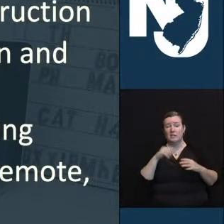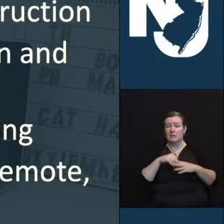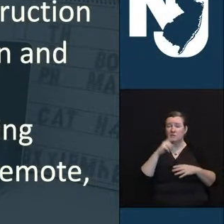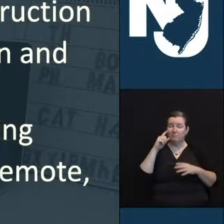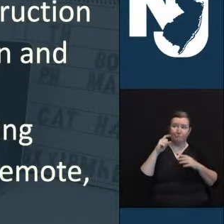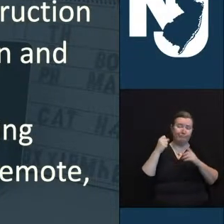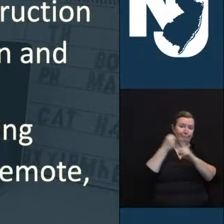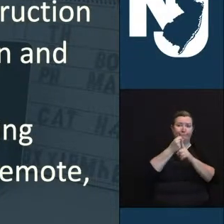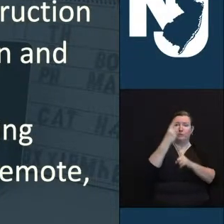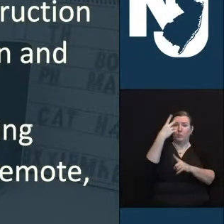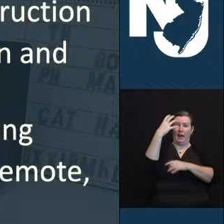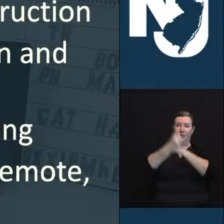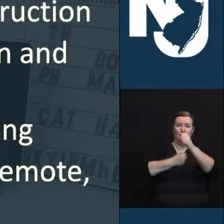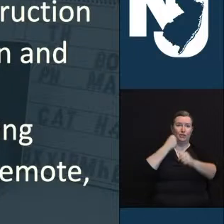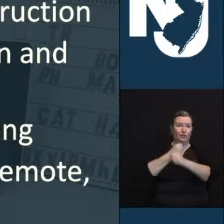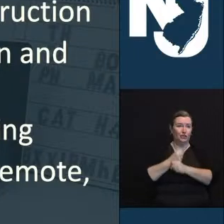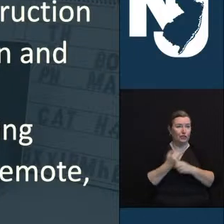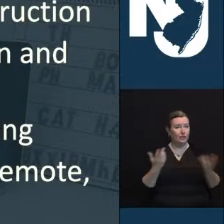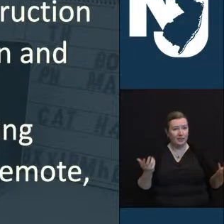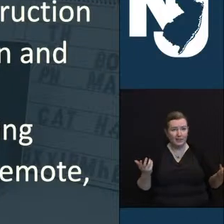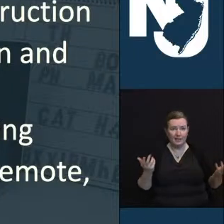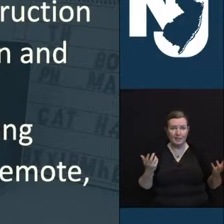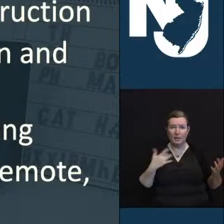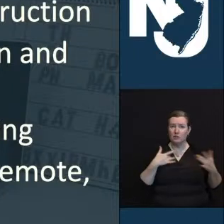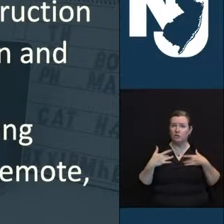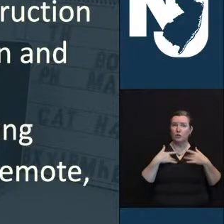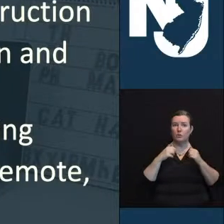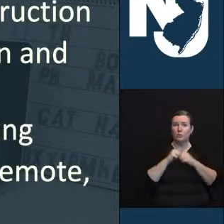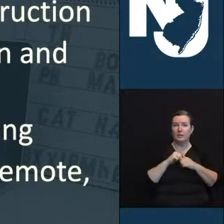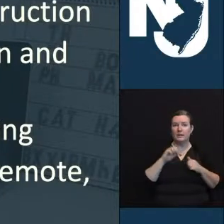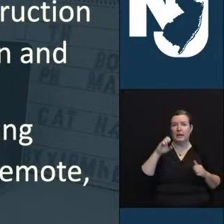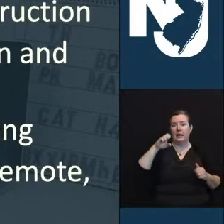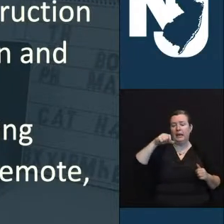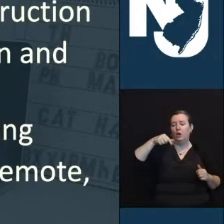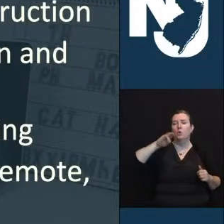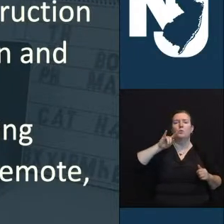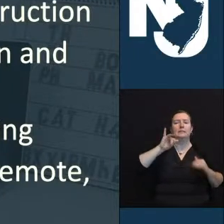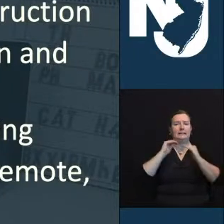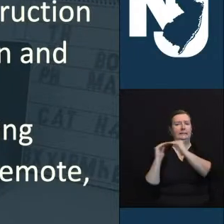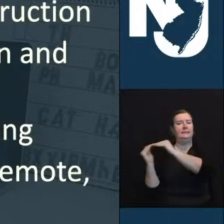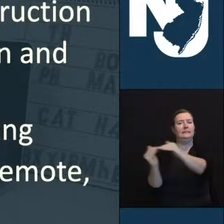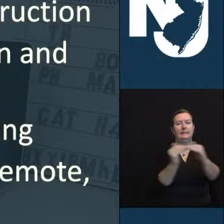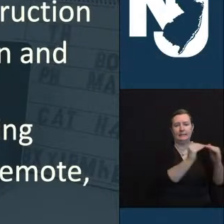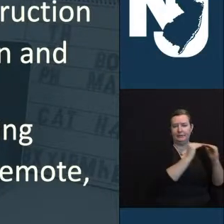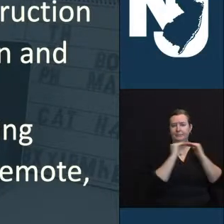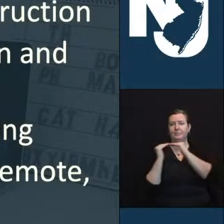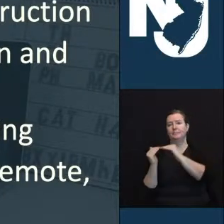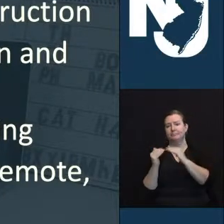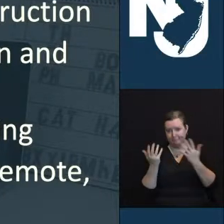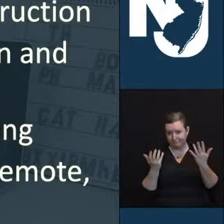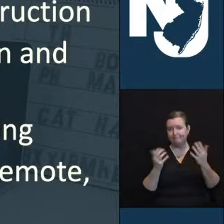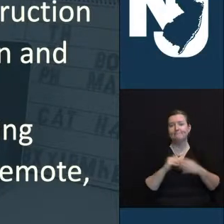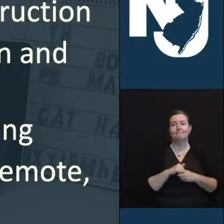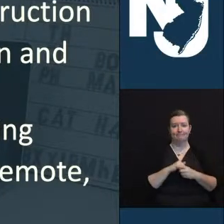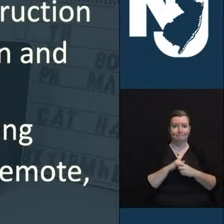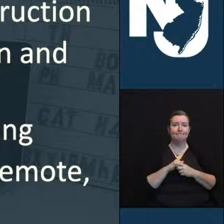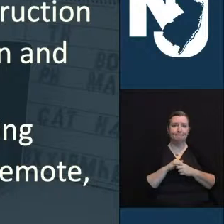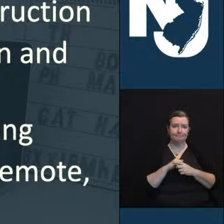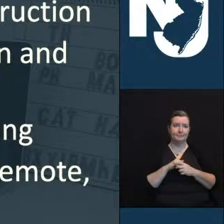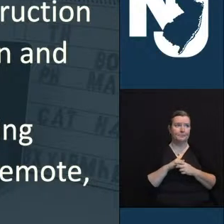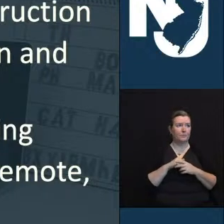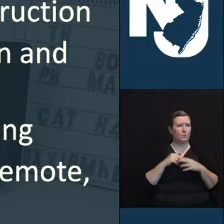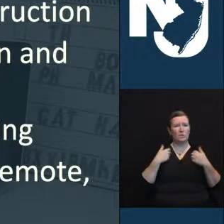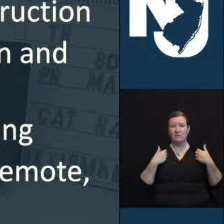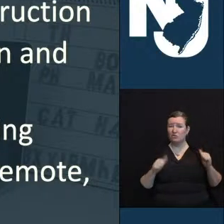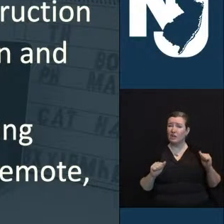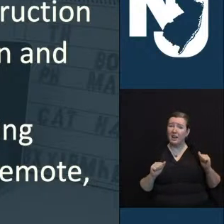questions of equity, as we always do. And wrapped around all of that is flexibility. And we'll continue to do everything we can, working